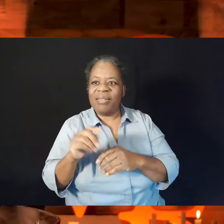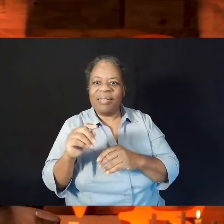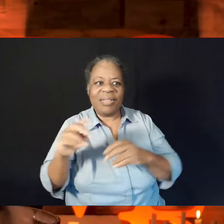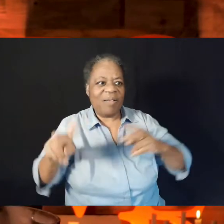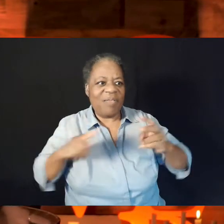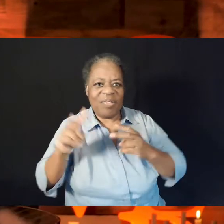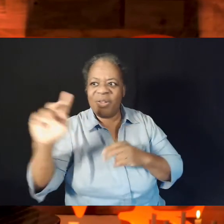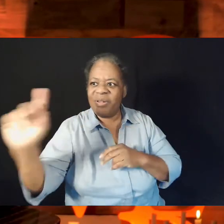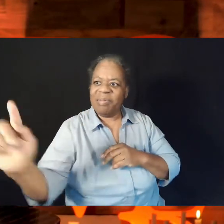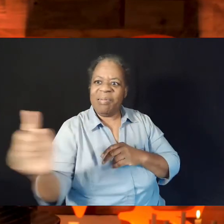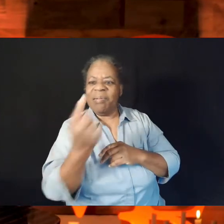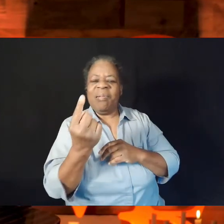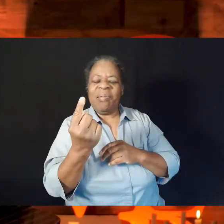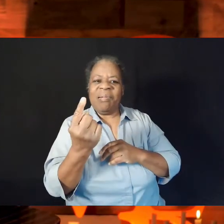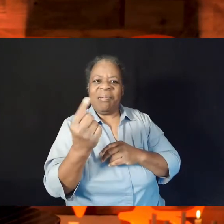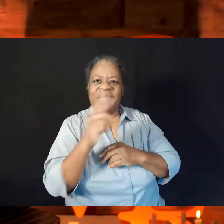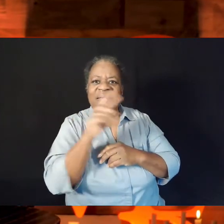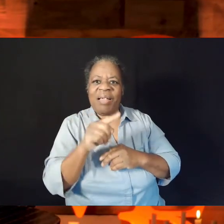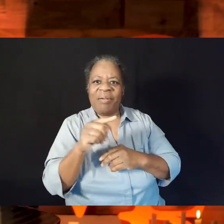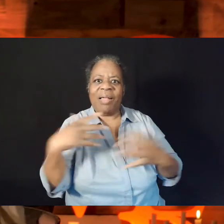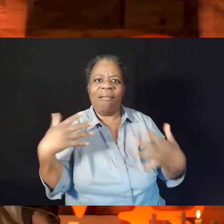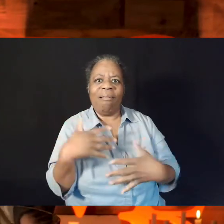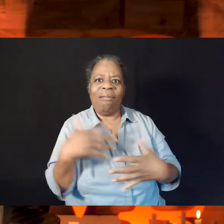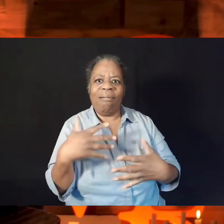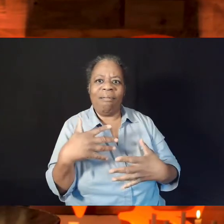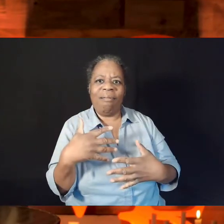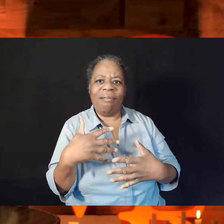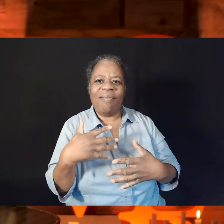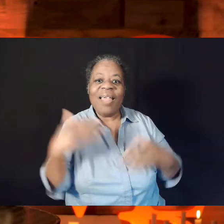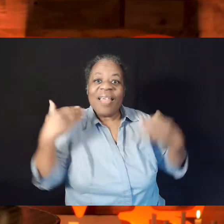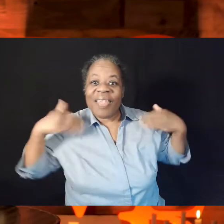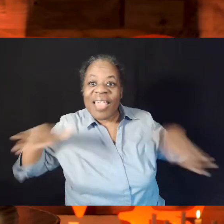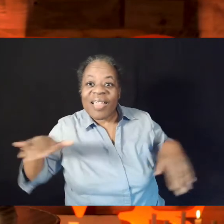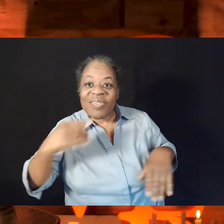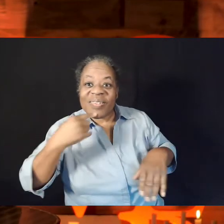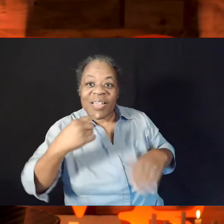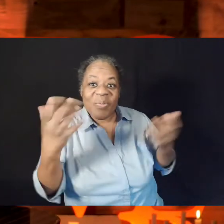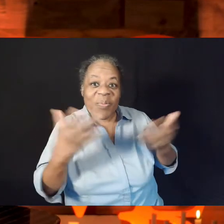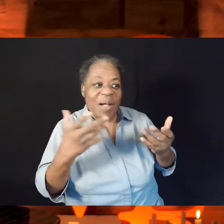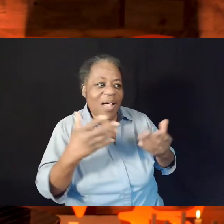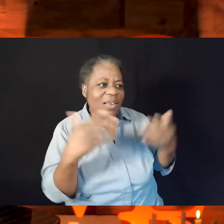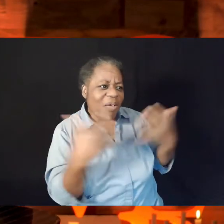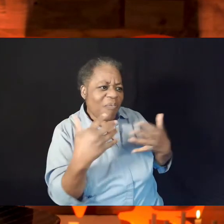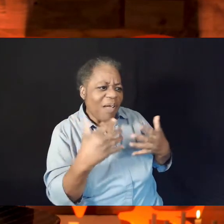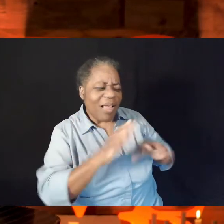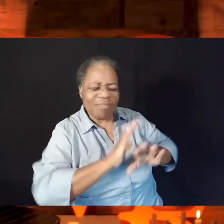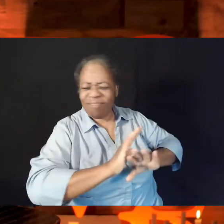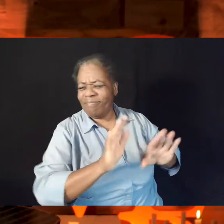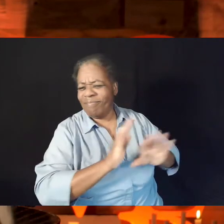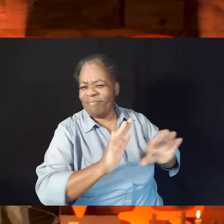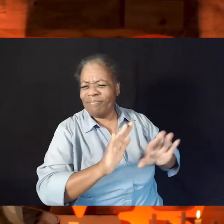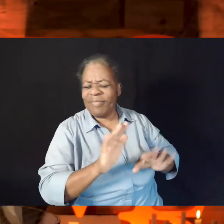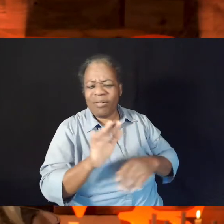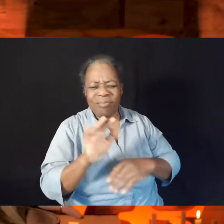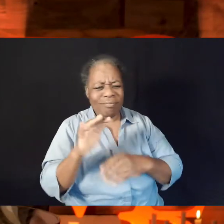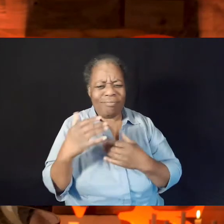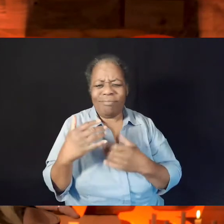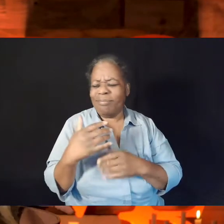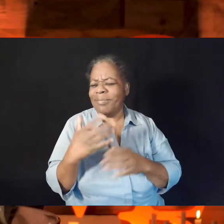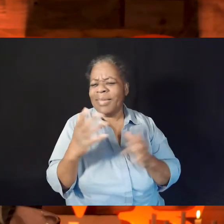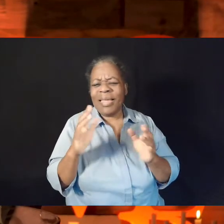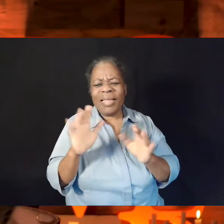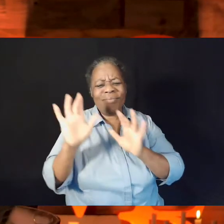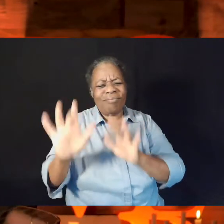terrified. The angel starts with, "Don't be afraid, Zechariah." Poor angels. They always seem to have to say